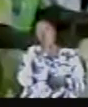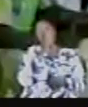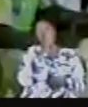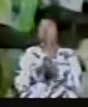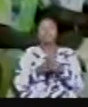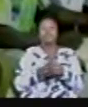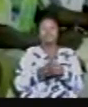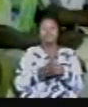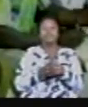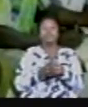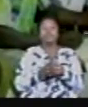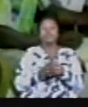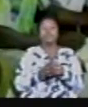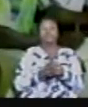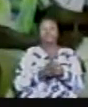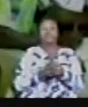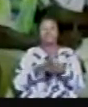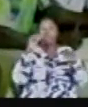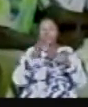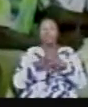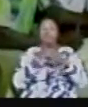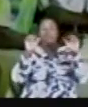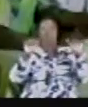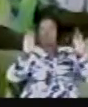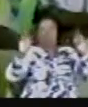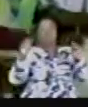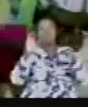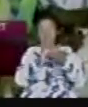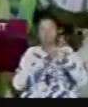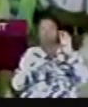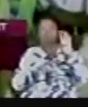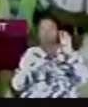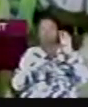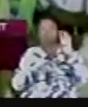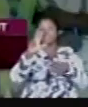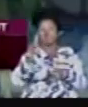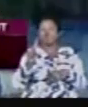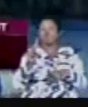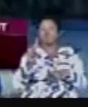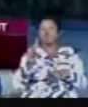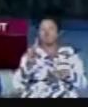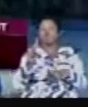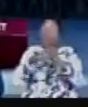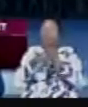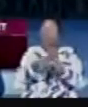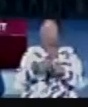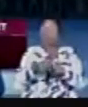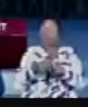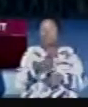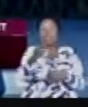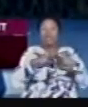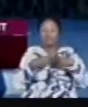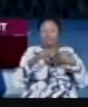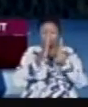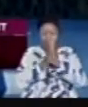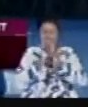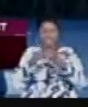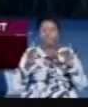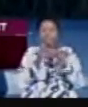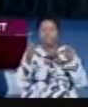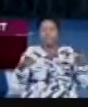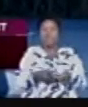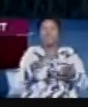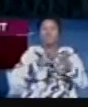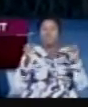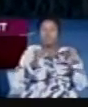reading from verse 31. And when they had preached, the place was shaken where they